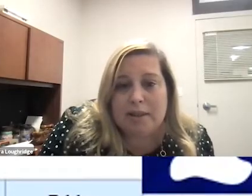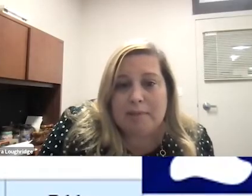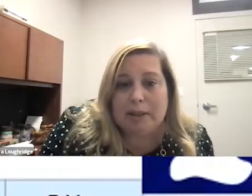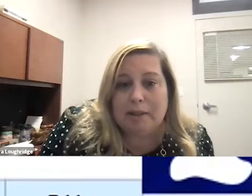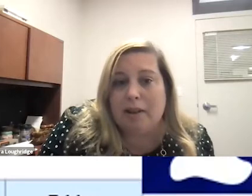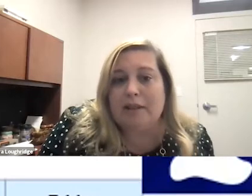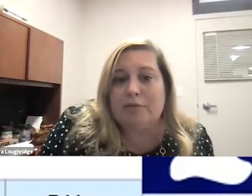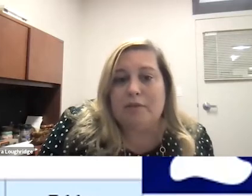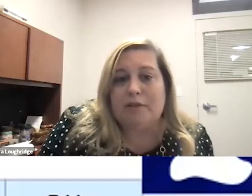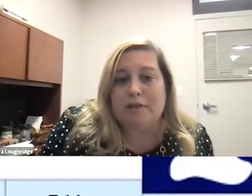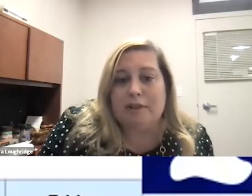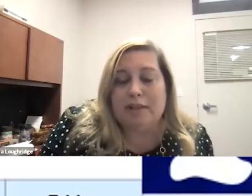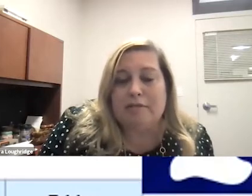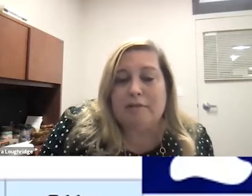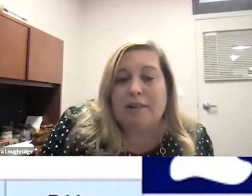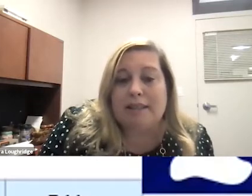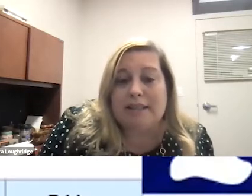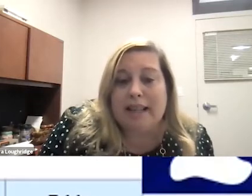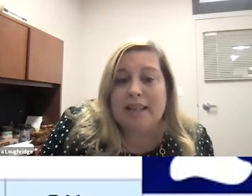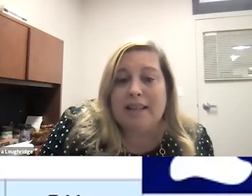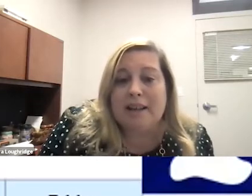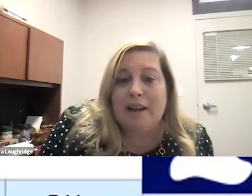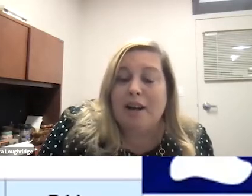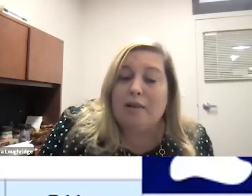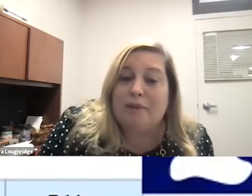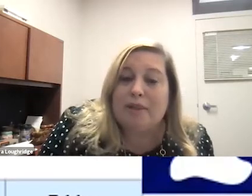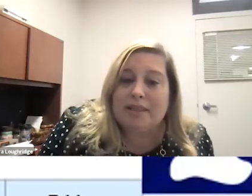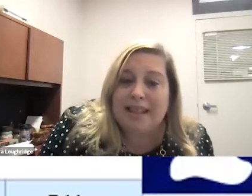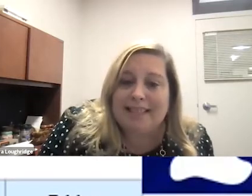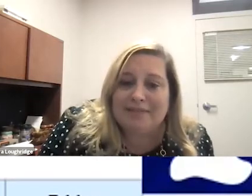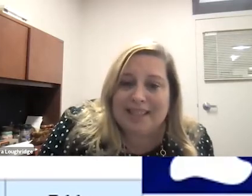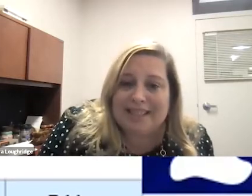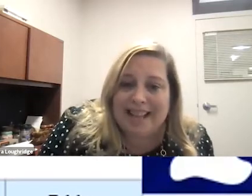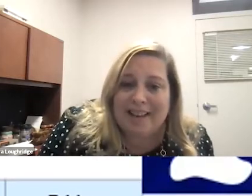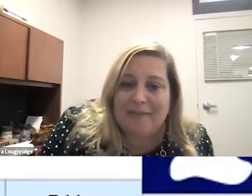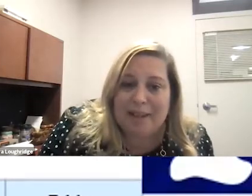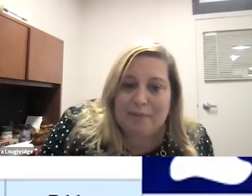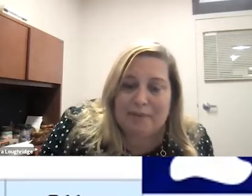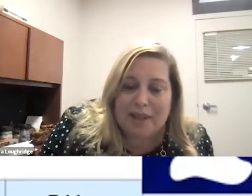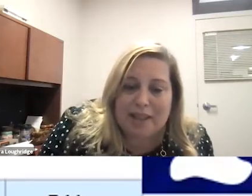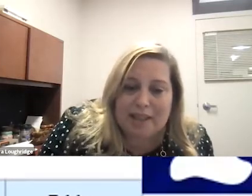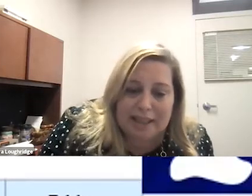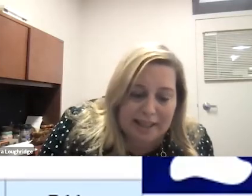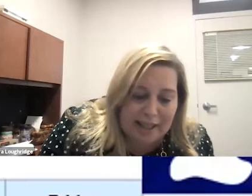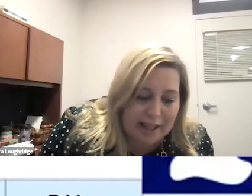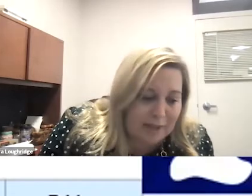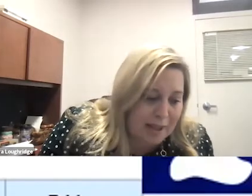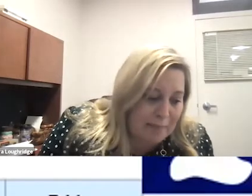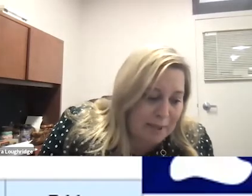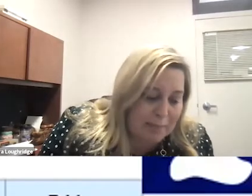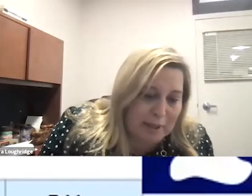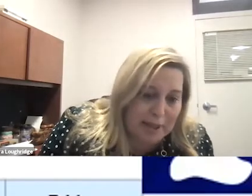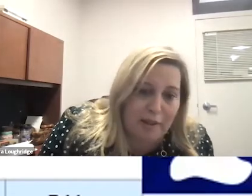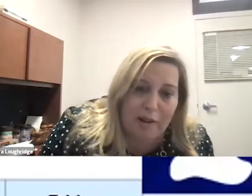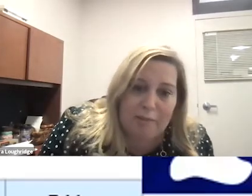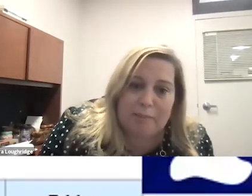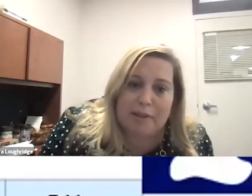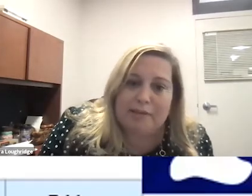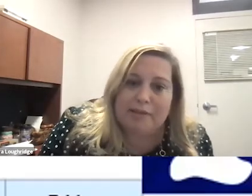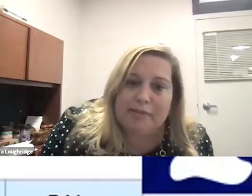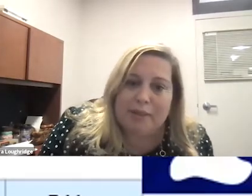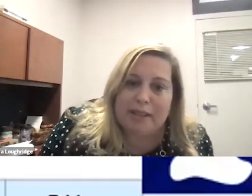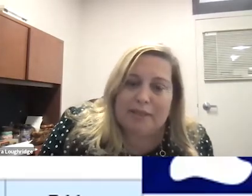support beyond 12:30 throughout the day with our classified staff. And we are very lucky to have people like